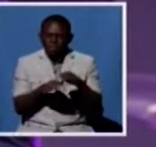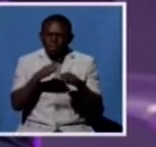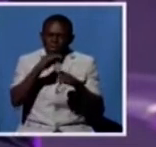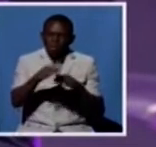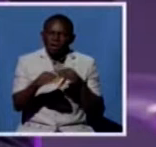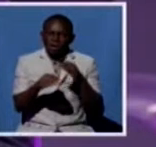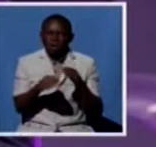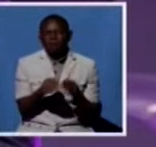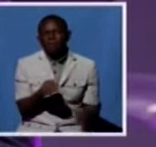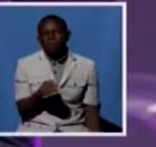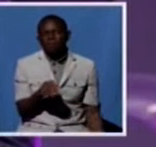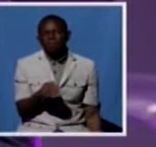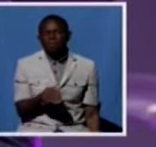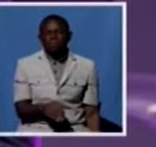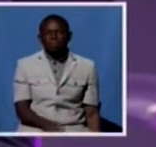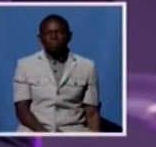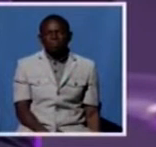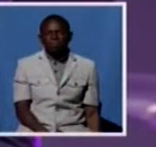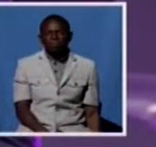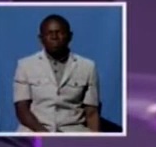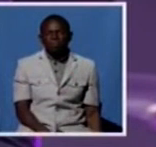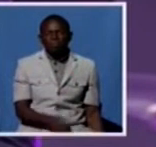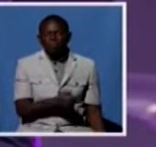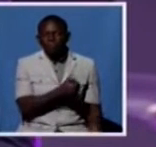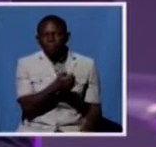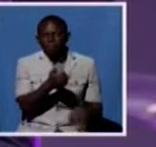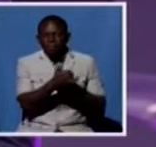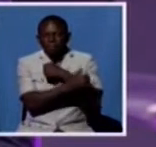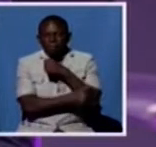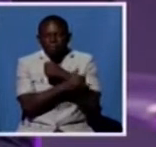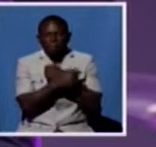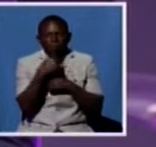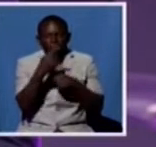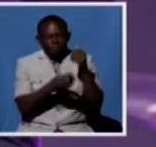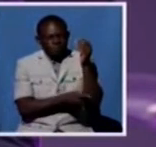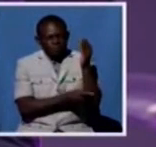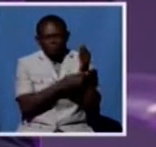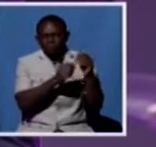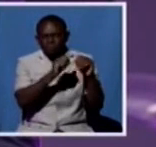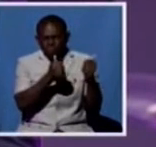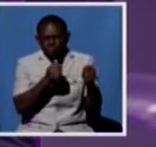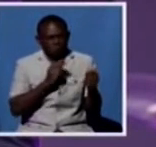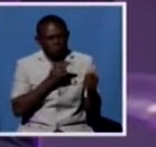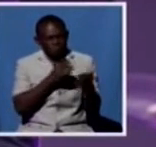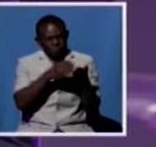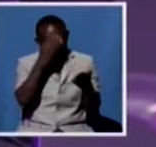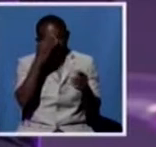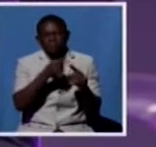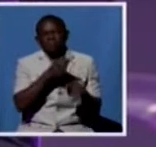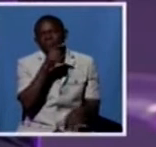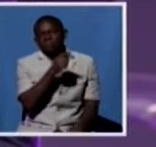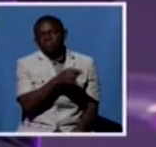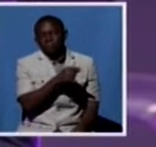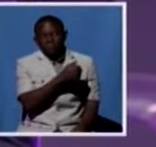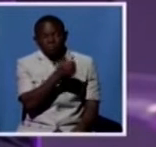to learn from other countries that have developed very well, this is the strategy that they've used.